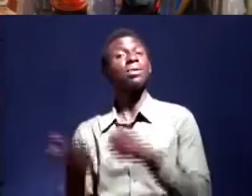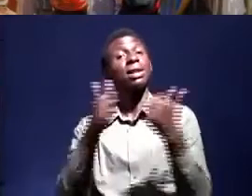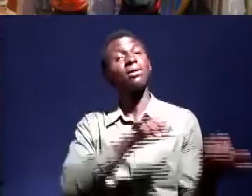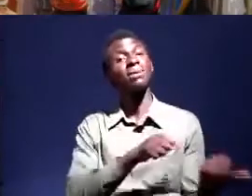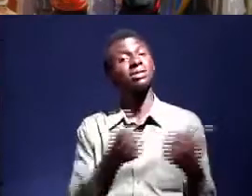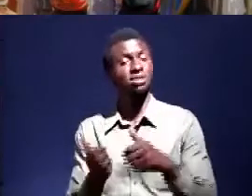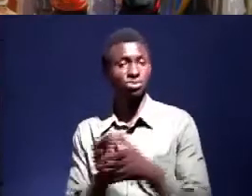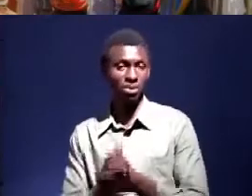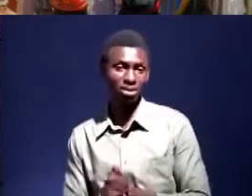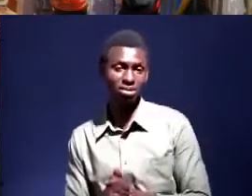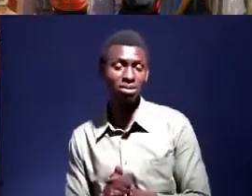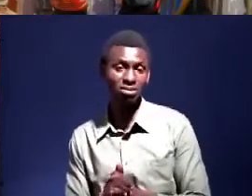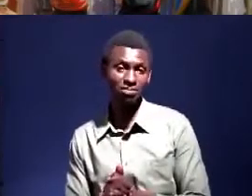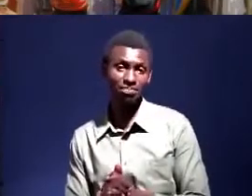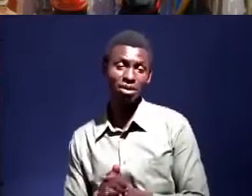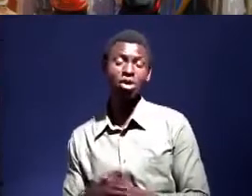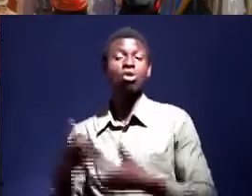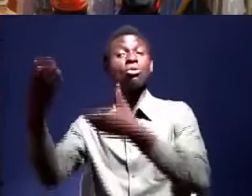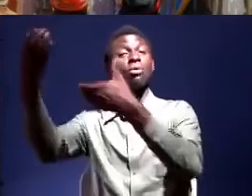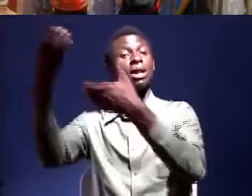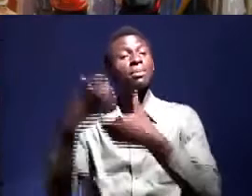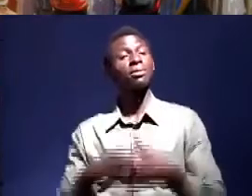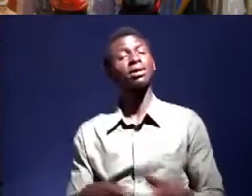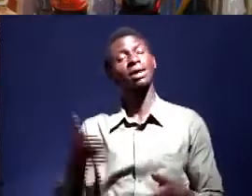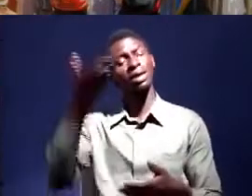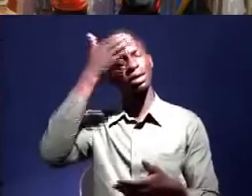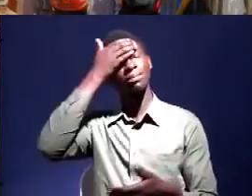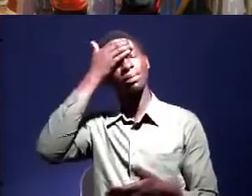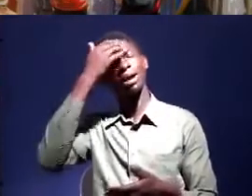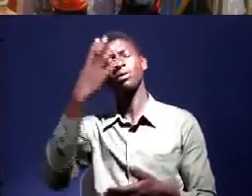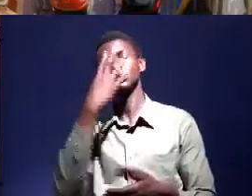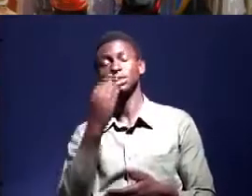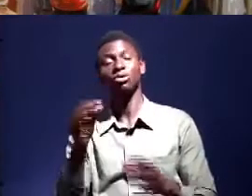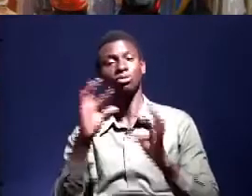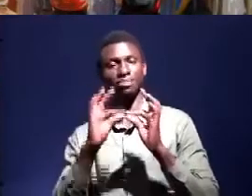receive the gift of the Holy Spirit. Now when God